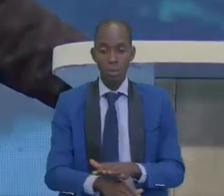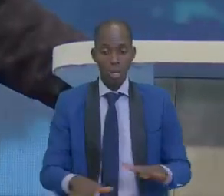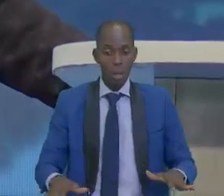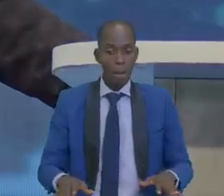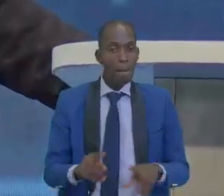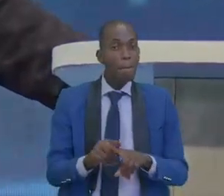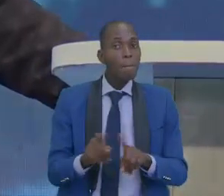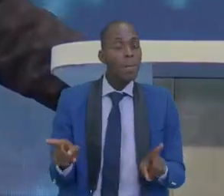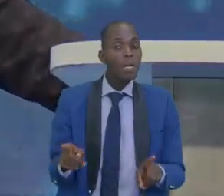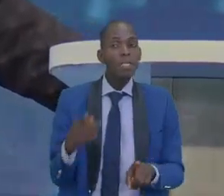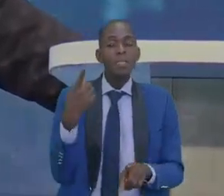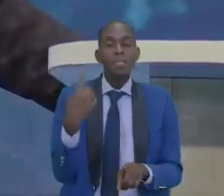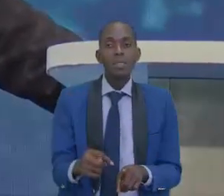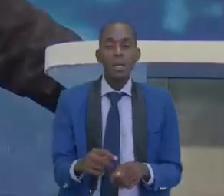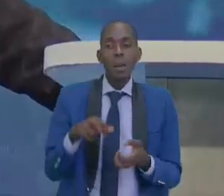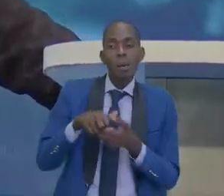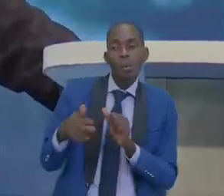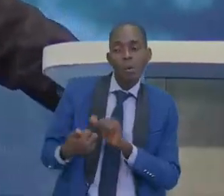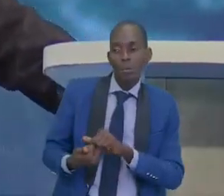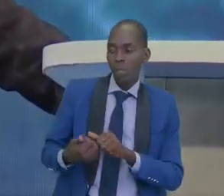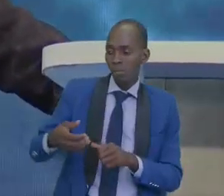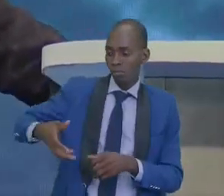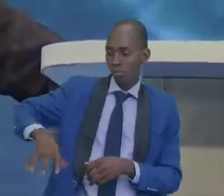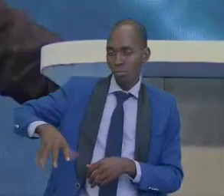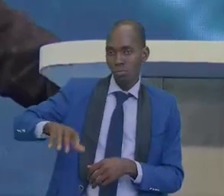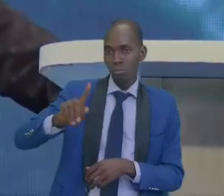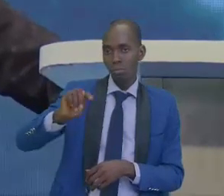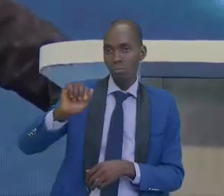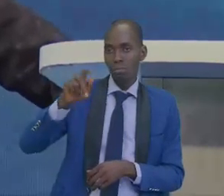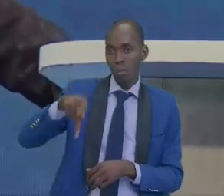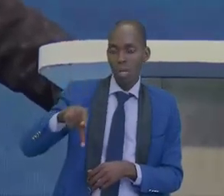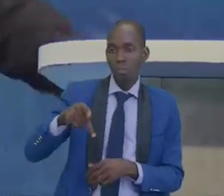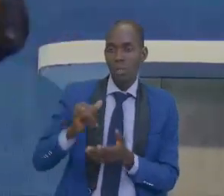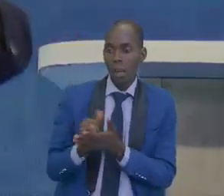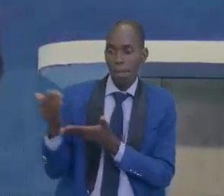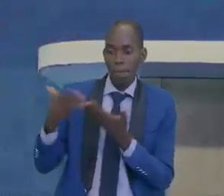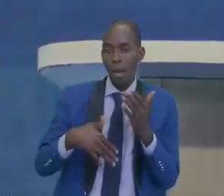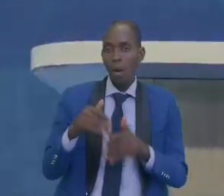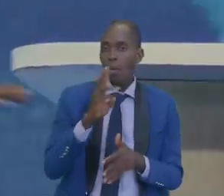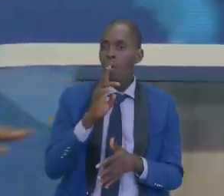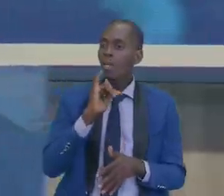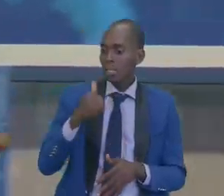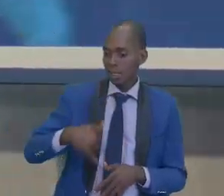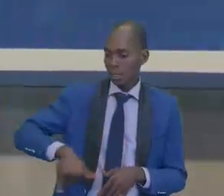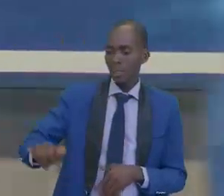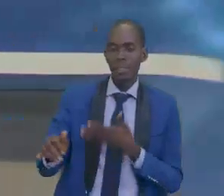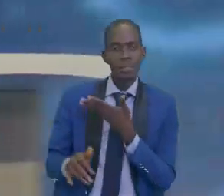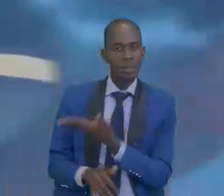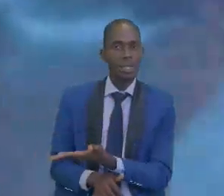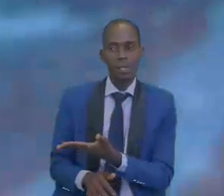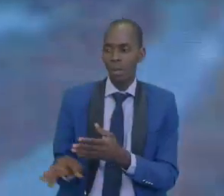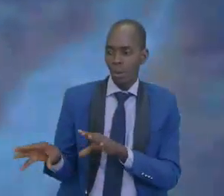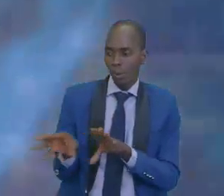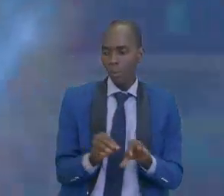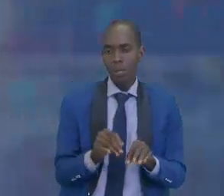the faucet, is running and running and running. And you begin to work. You're mopping